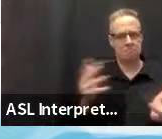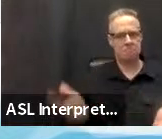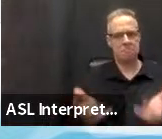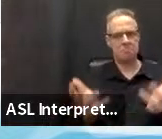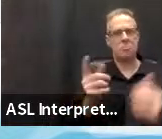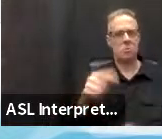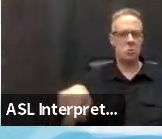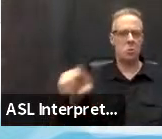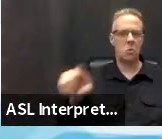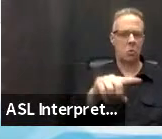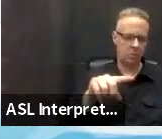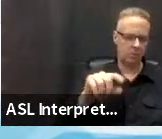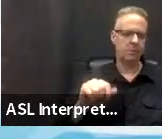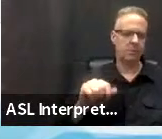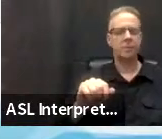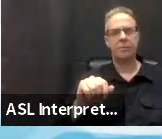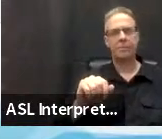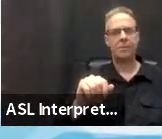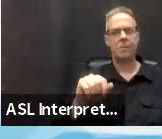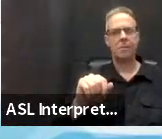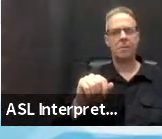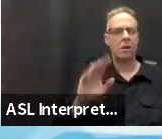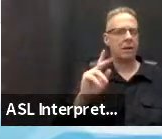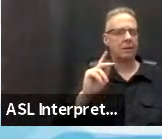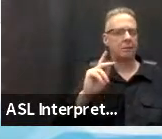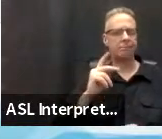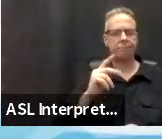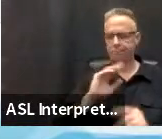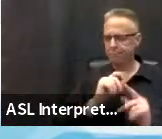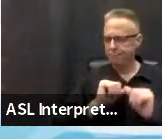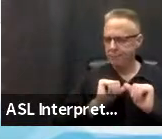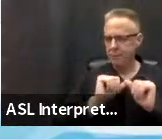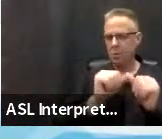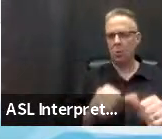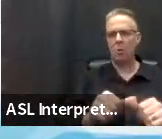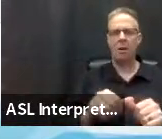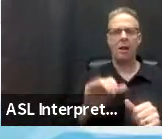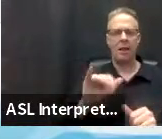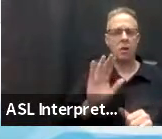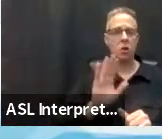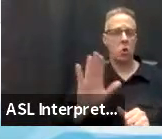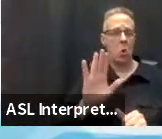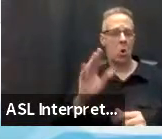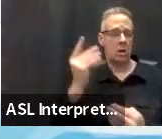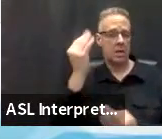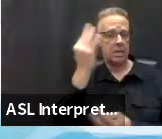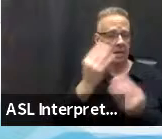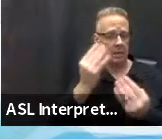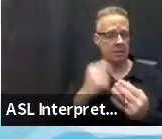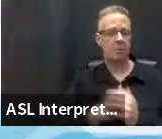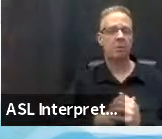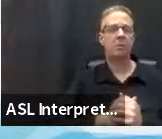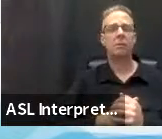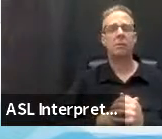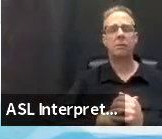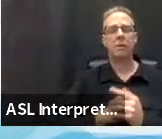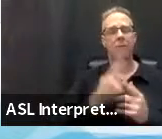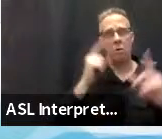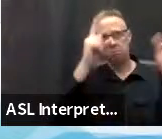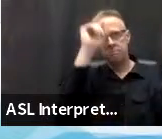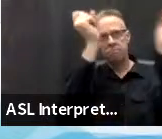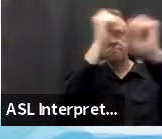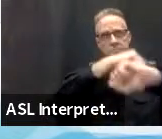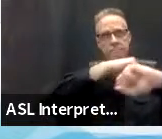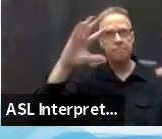do is kind of keep going with that line of thinking of, you know, think about big picture,